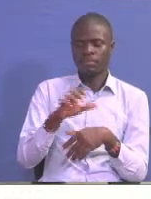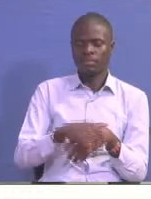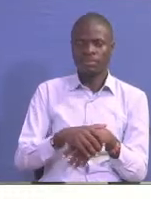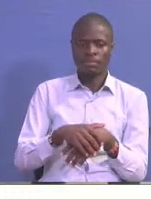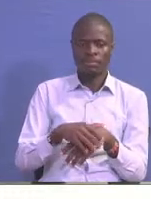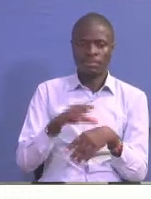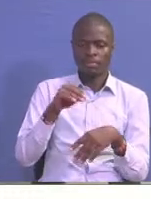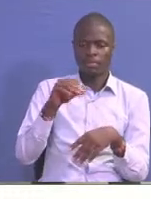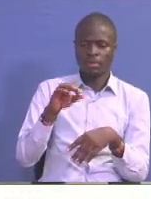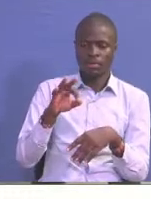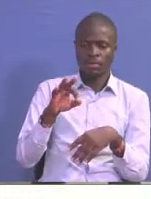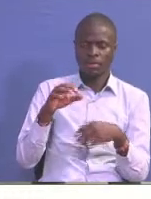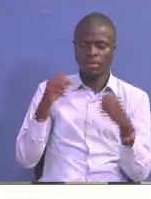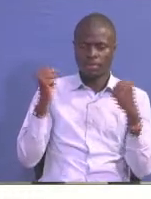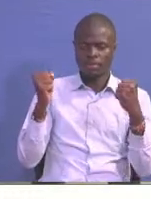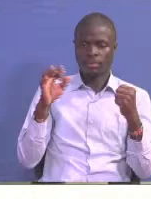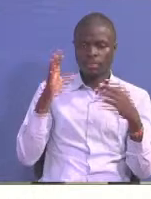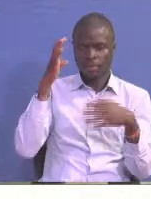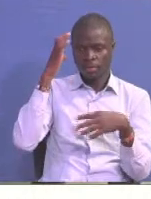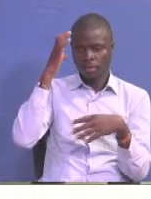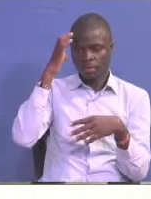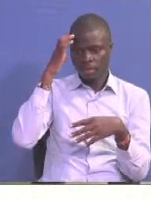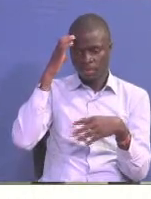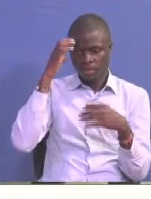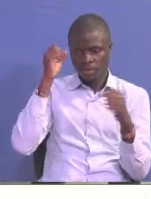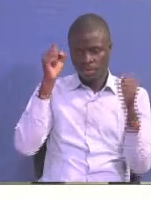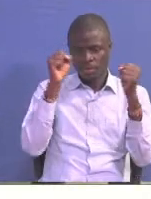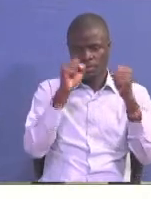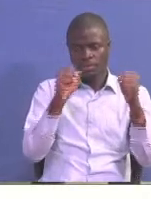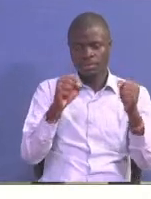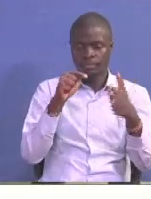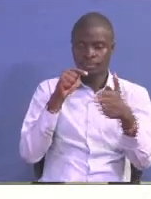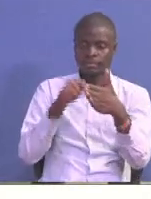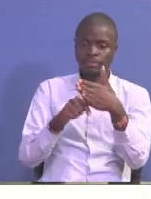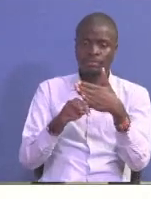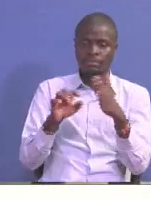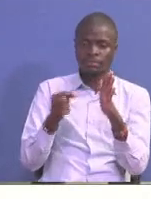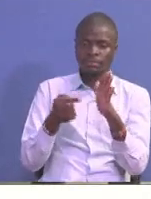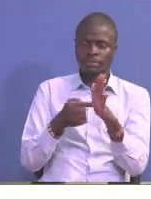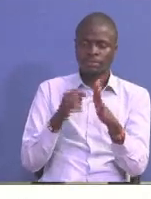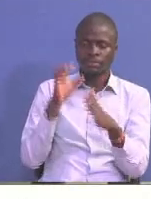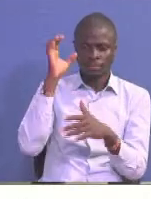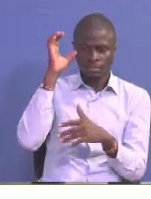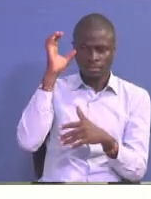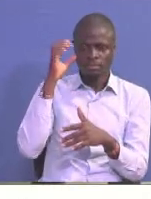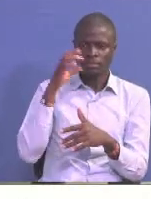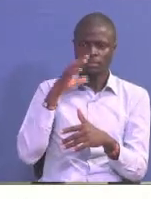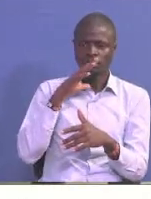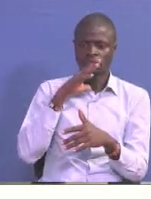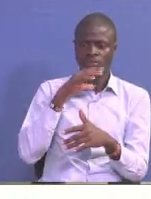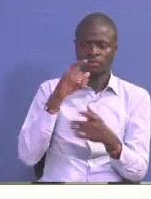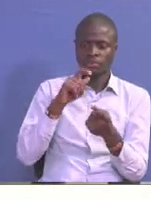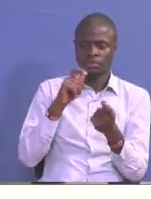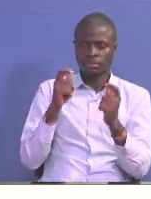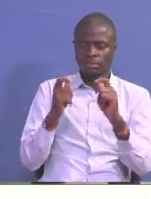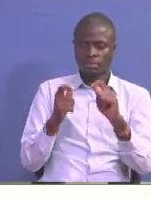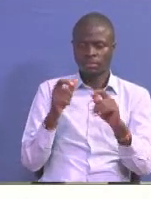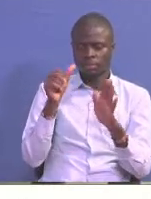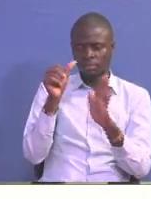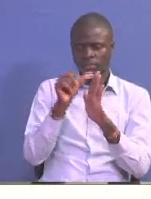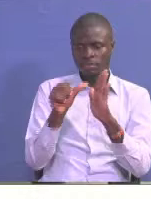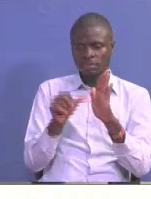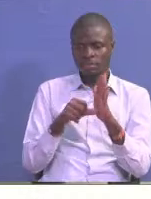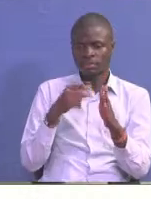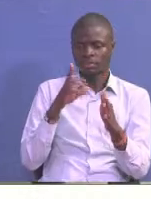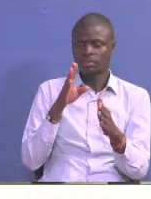The quality and the strength of education system and the depth of its content and the transformative agenda